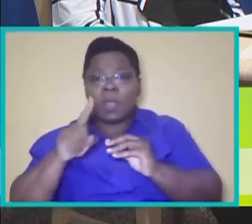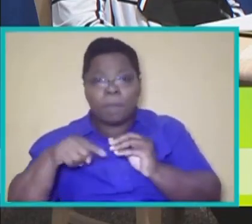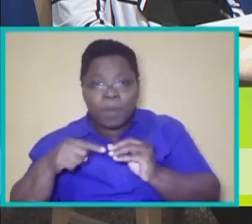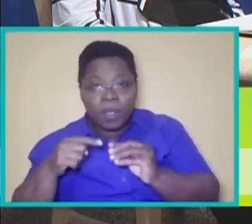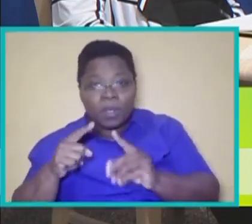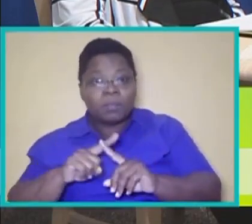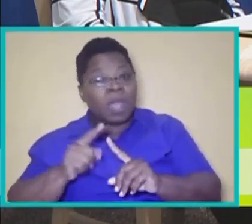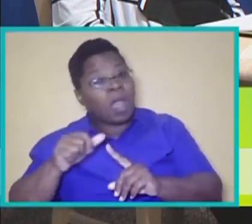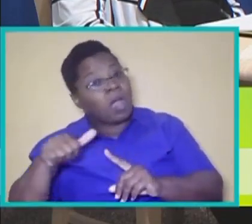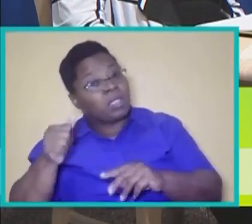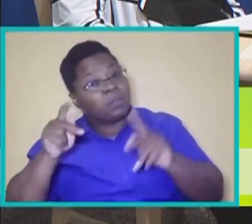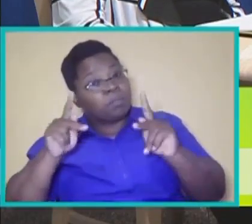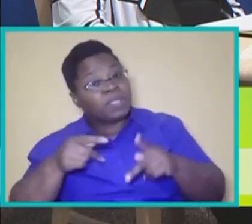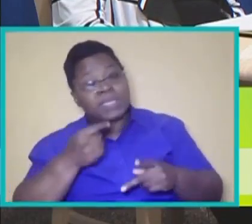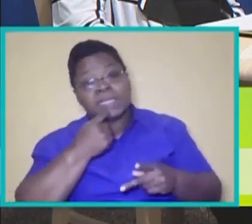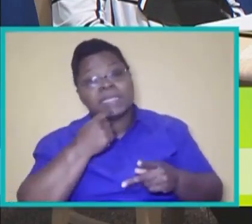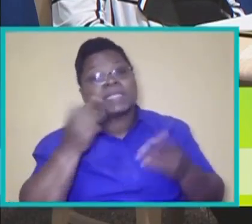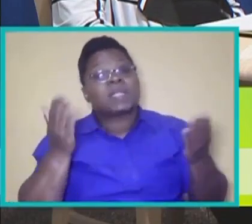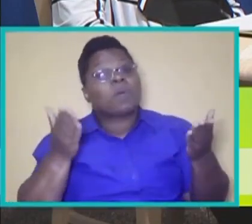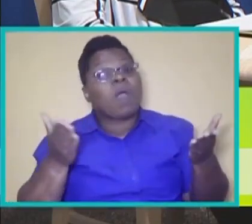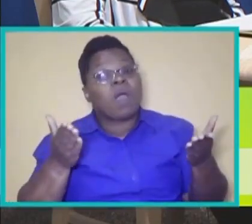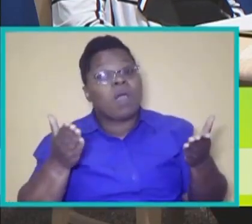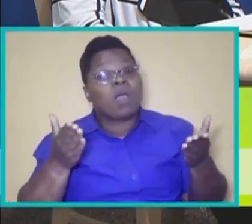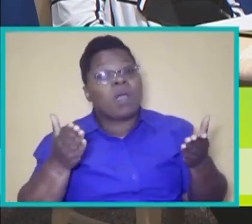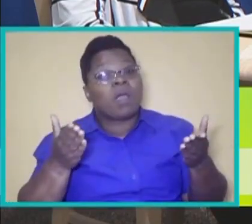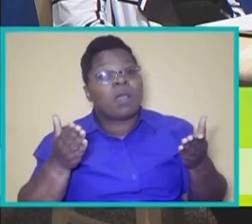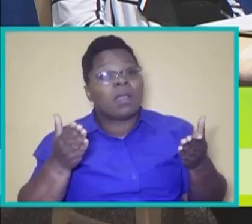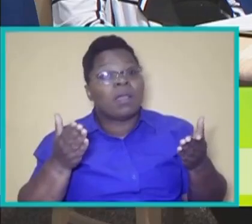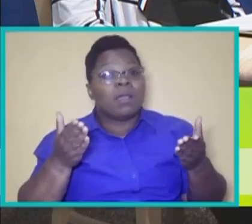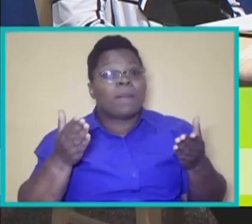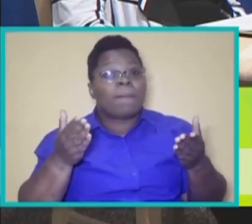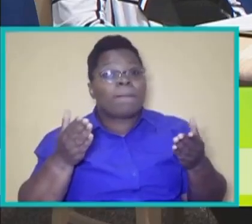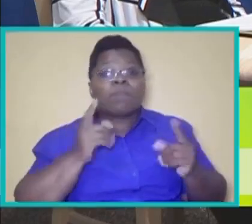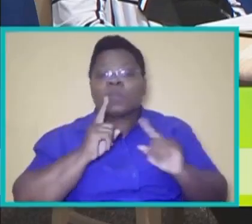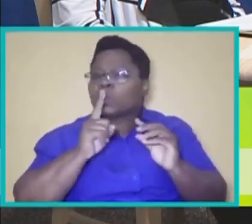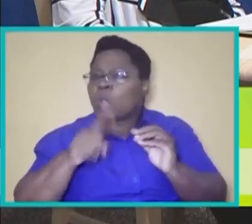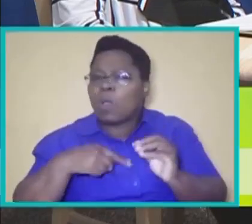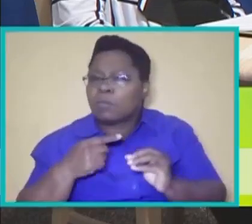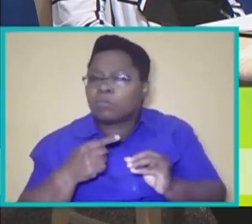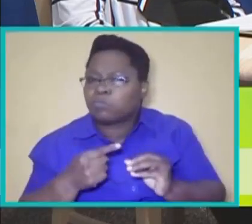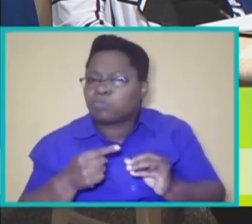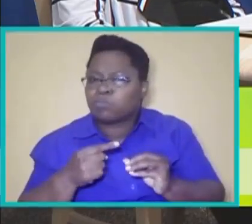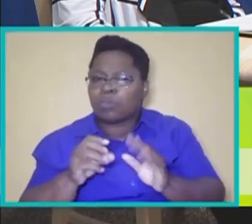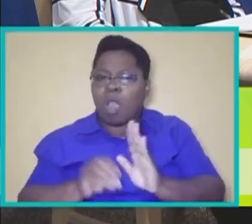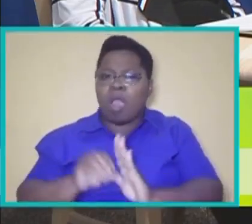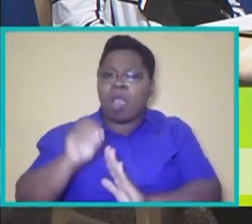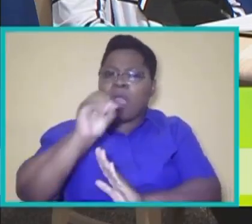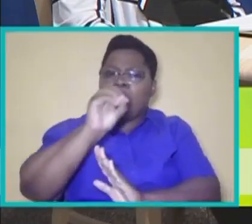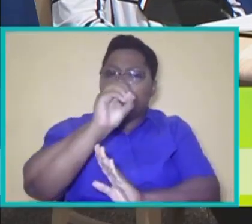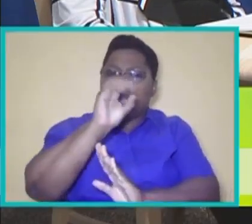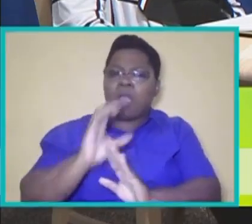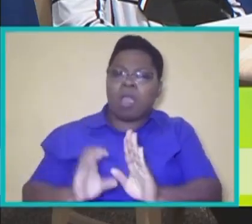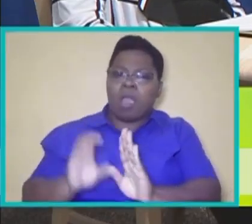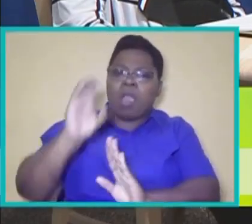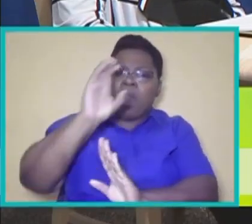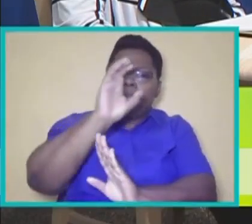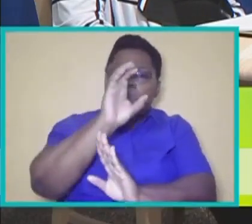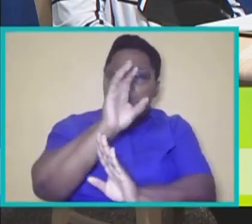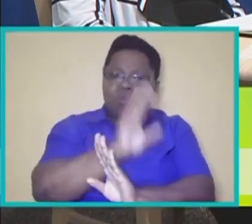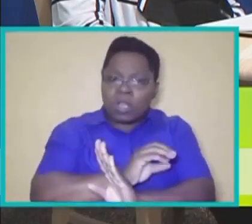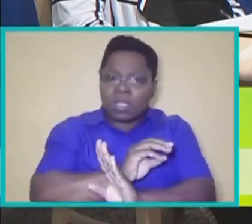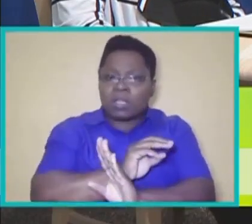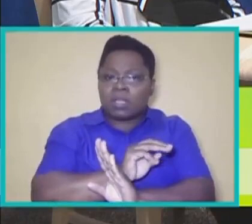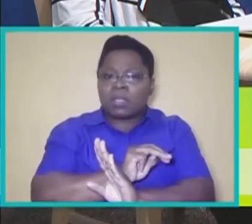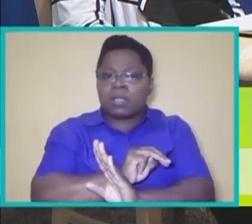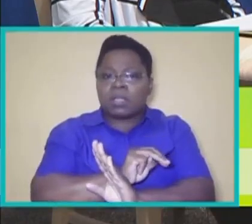WhatsApp, looking at, in terms of curriculum reform, which is the topic for this evening, life skill programs